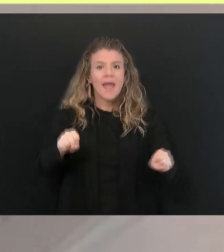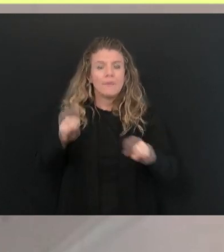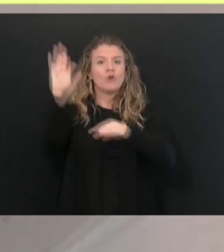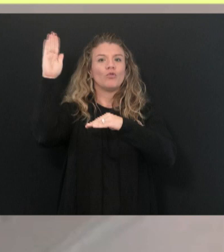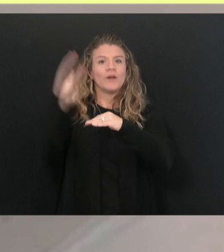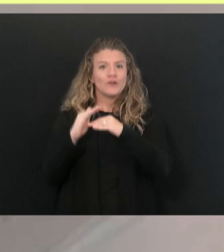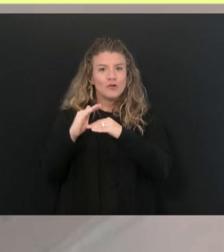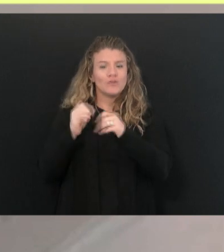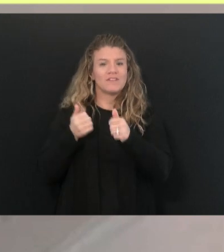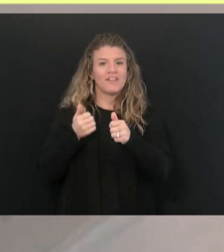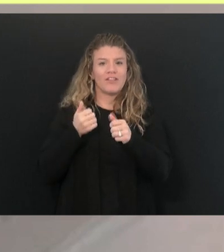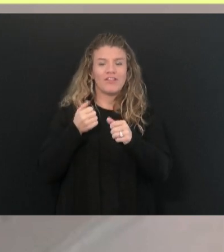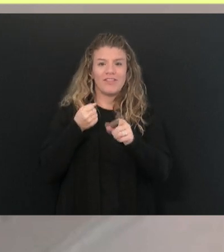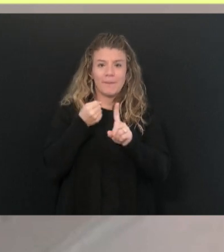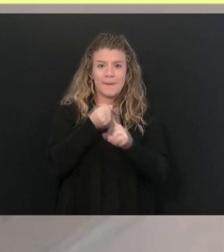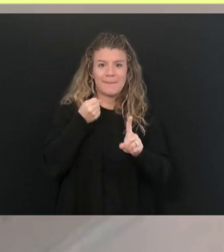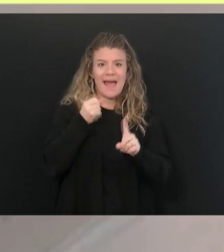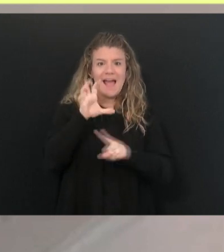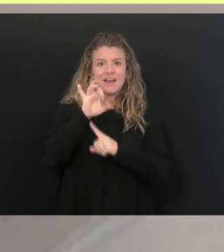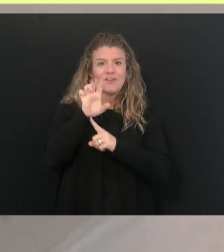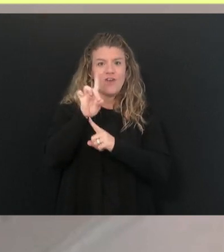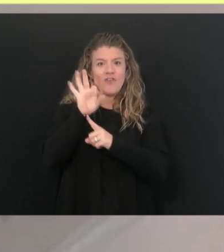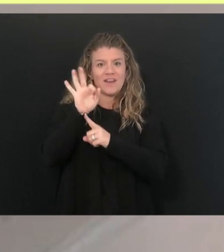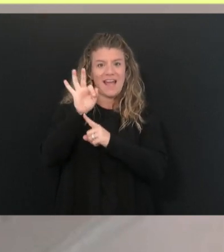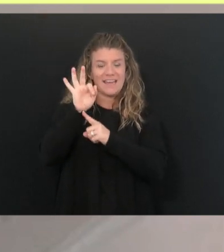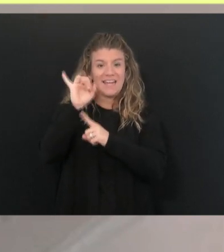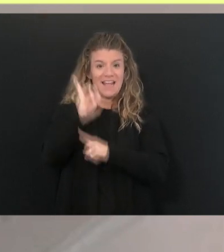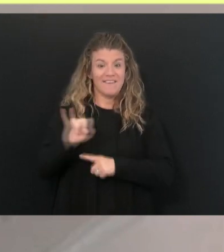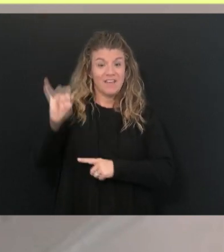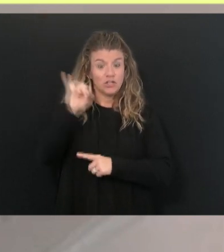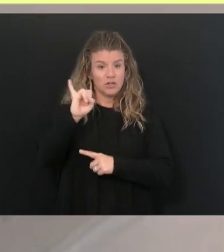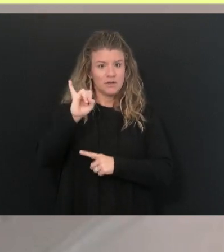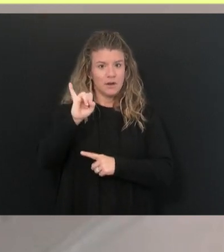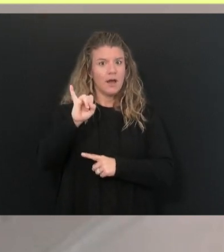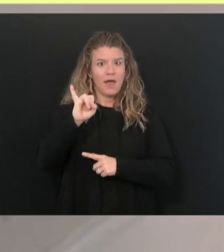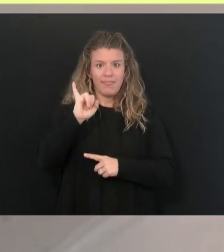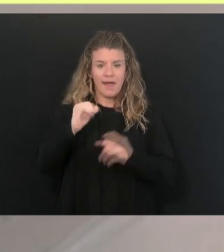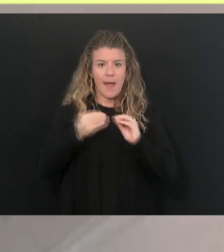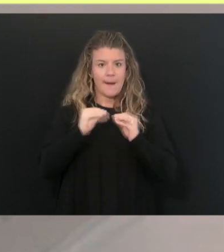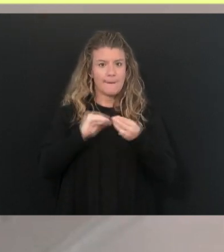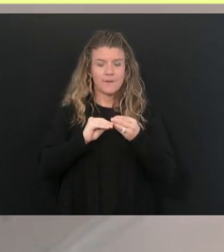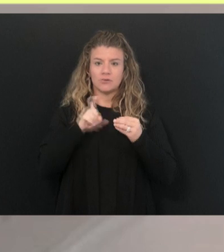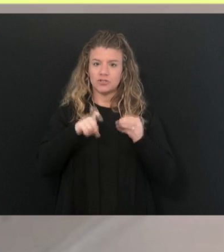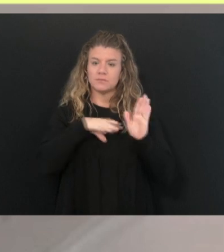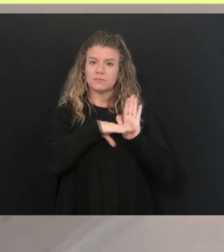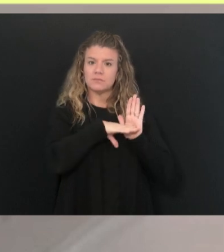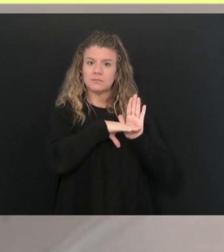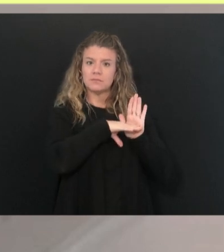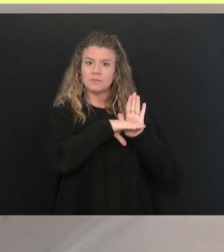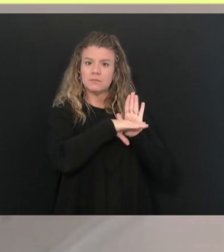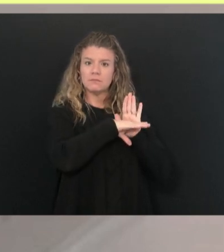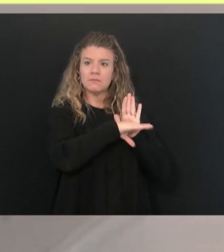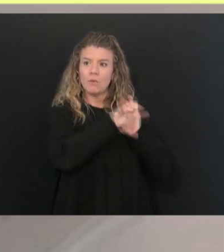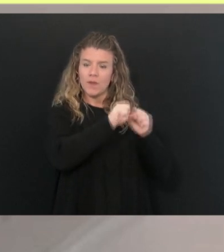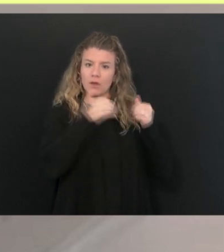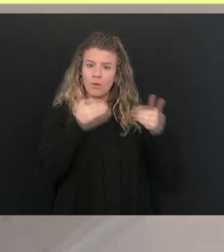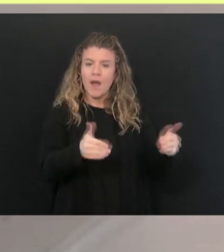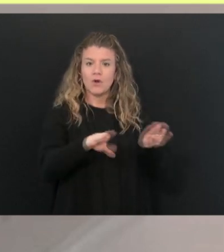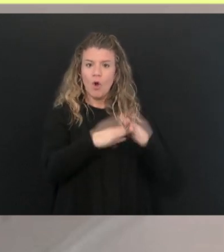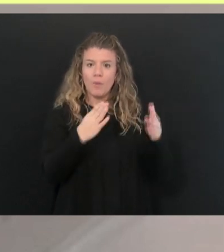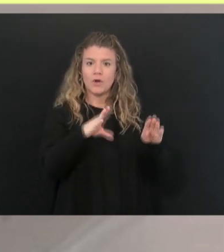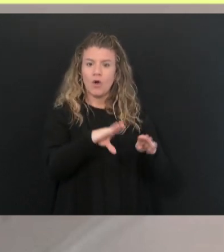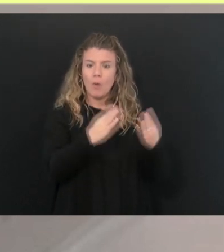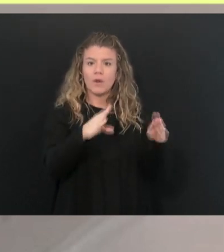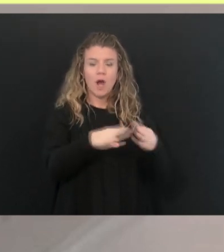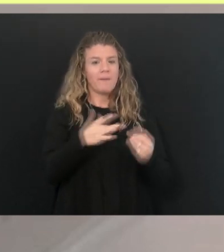of COVID-19 infection to a level that we should continue to be able to move forward with our openings and